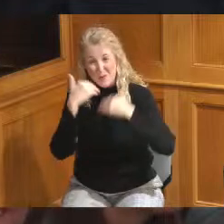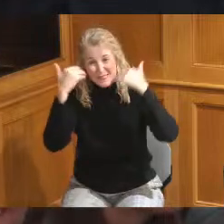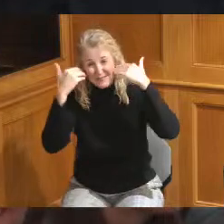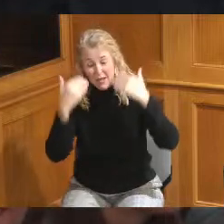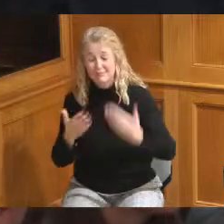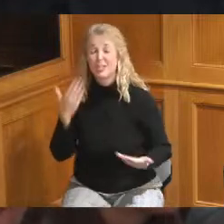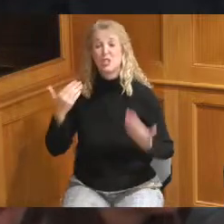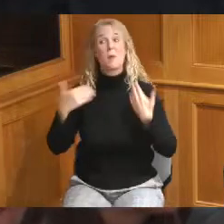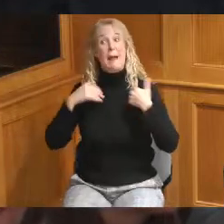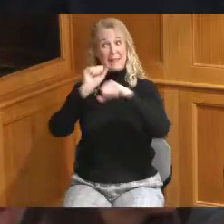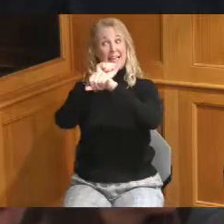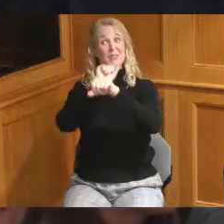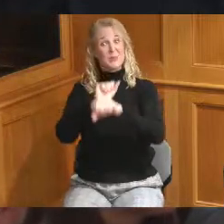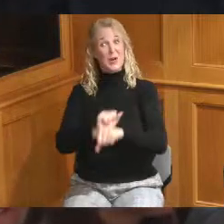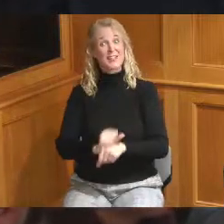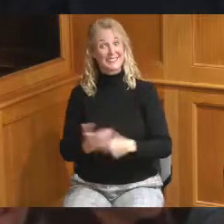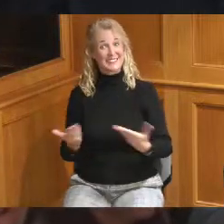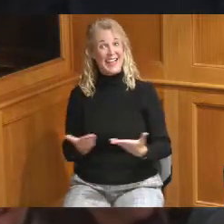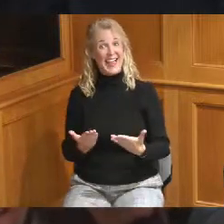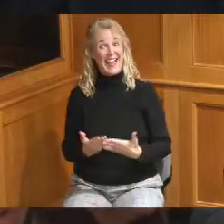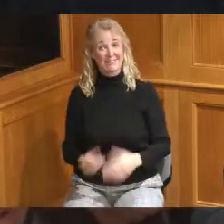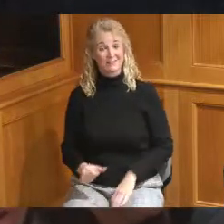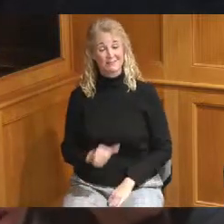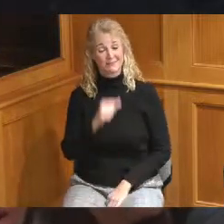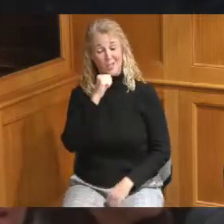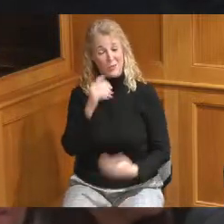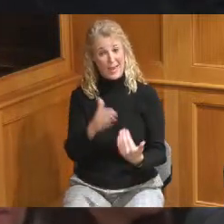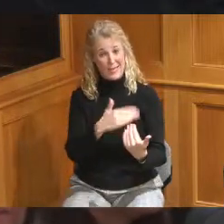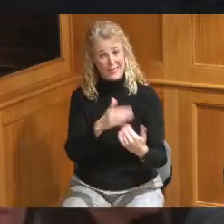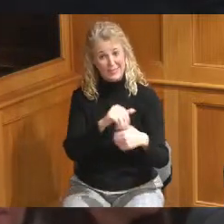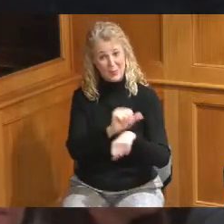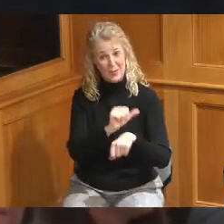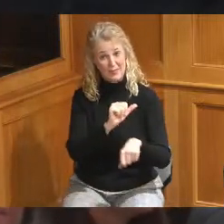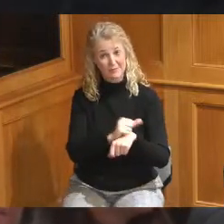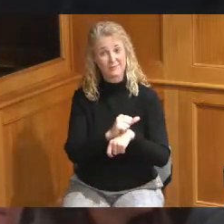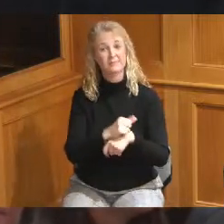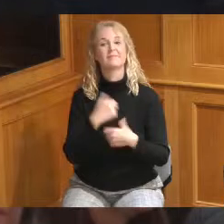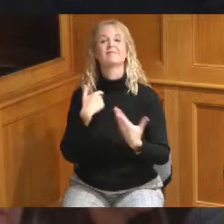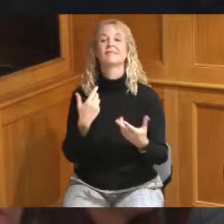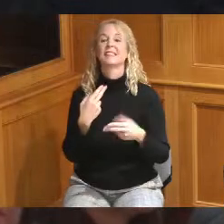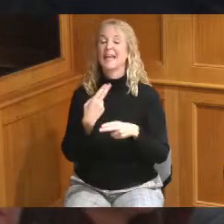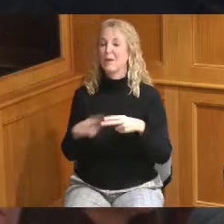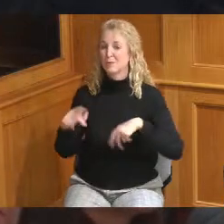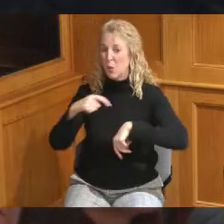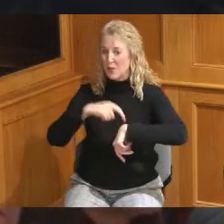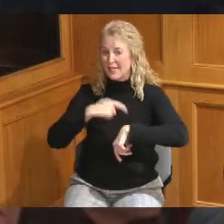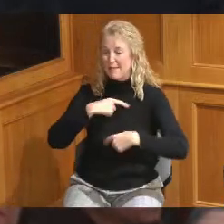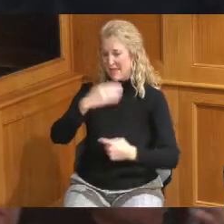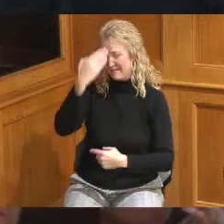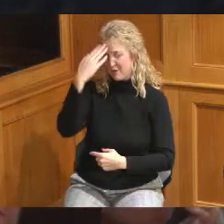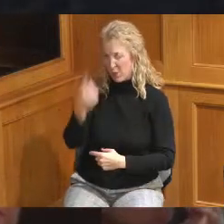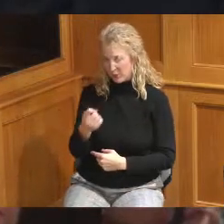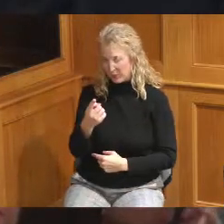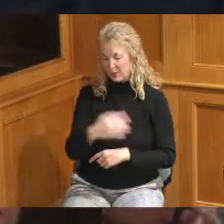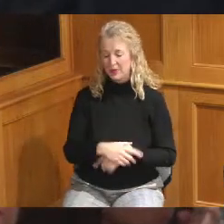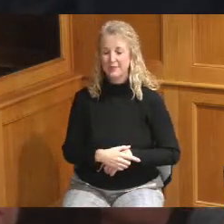you though around the house. So yeah. you're not gonna get off that easy. Well, let me just say, in the short time that I had a chance